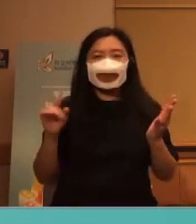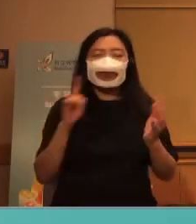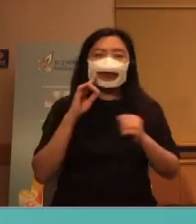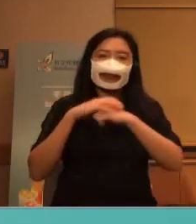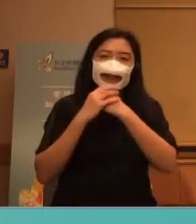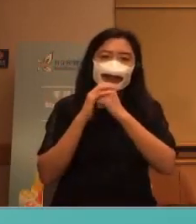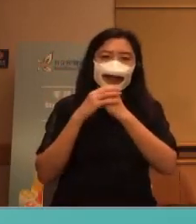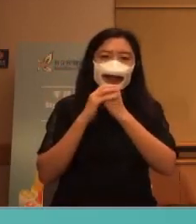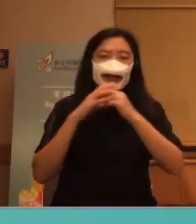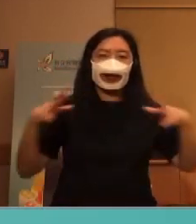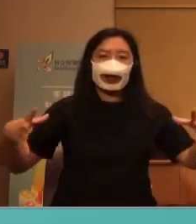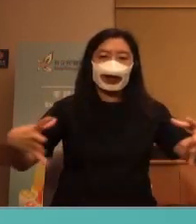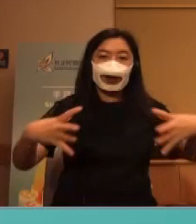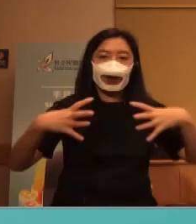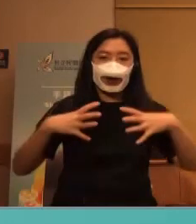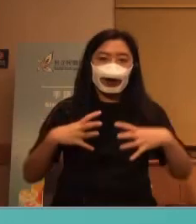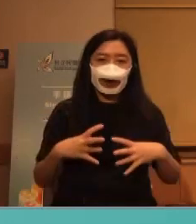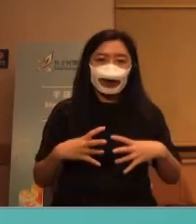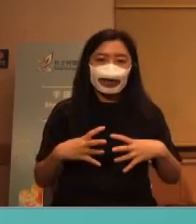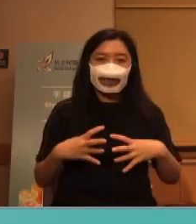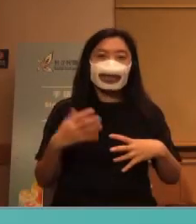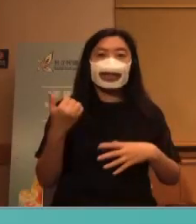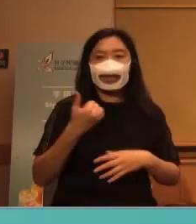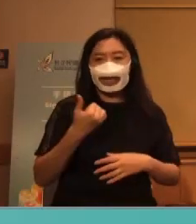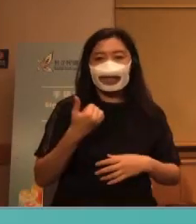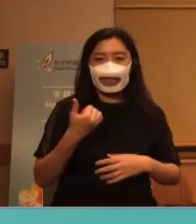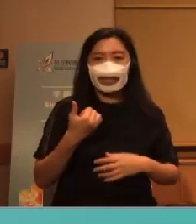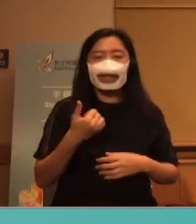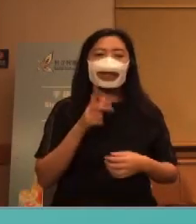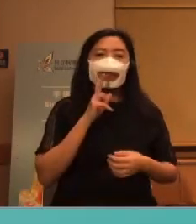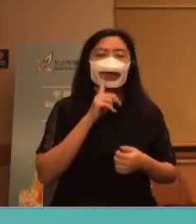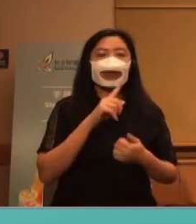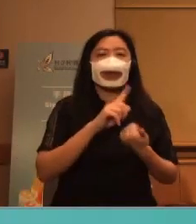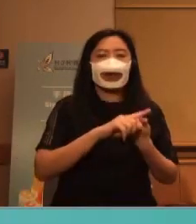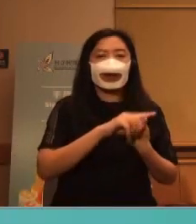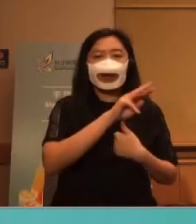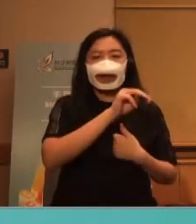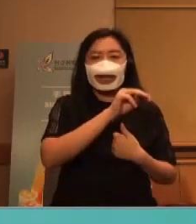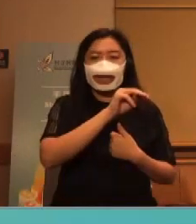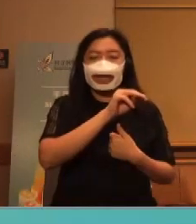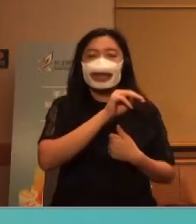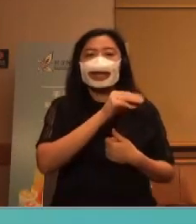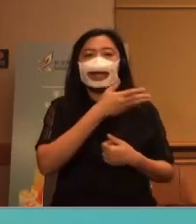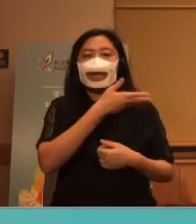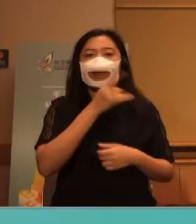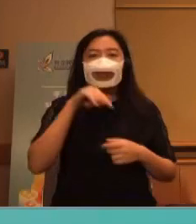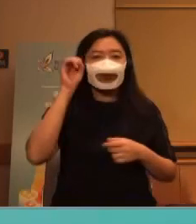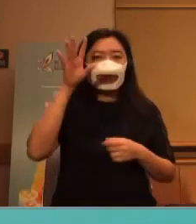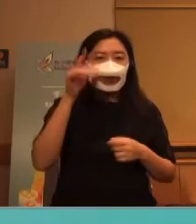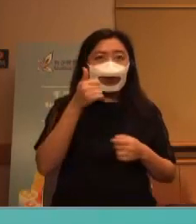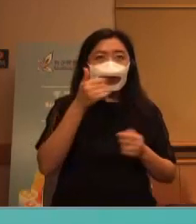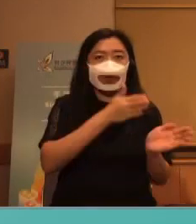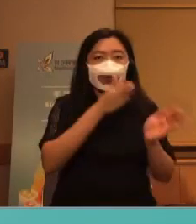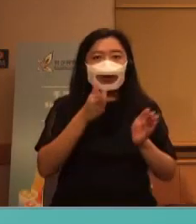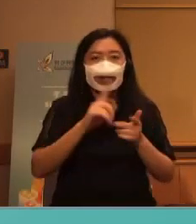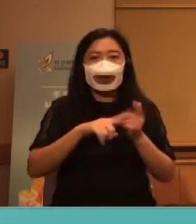world straddling the metaverse. And then we have Kelvin, who is in the metaverse, you know, as the monkey